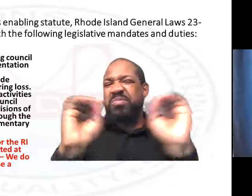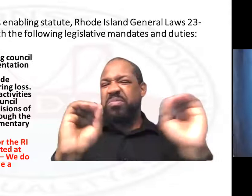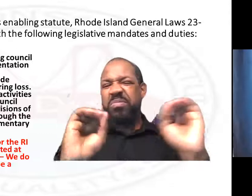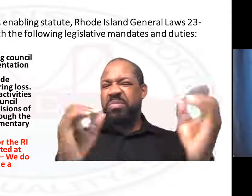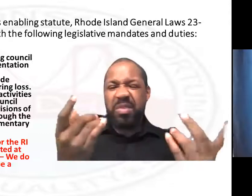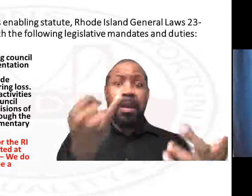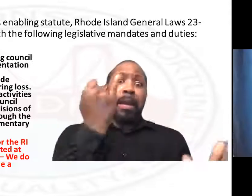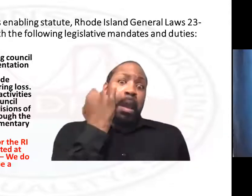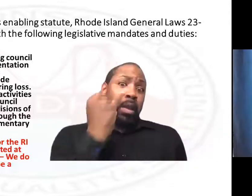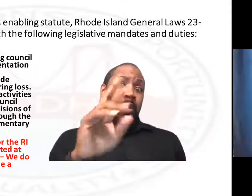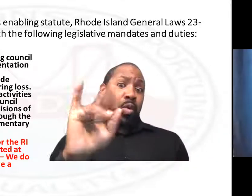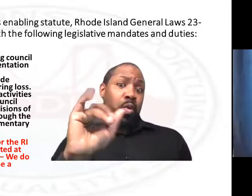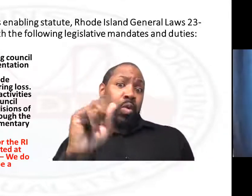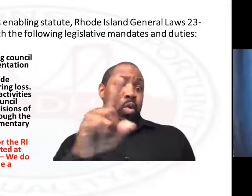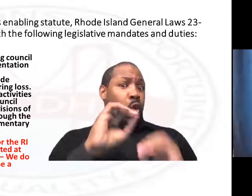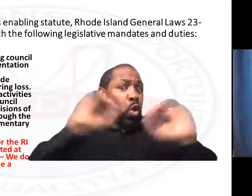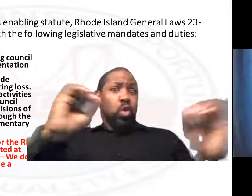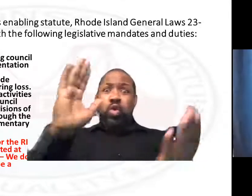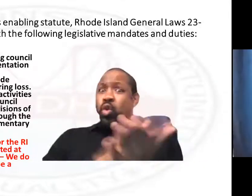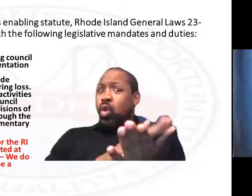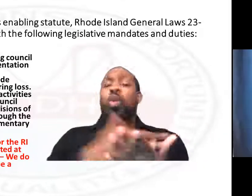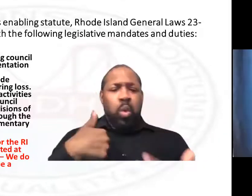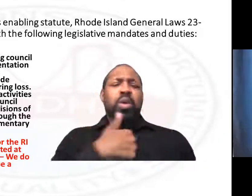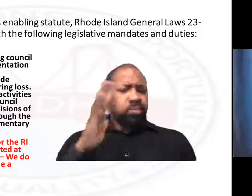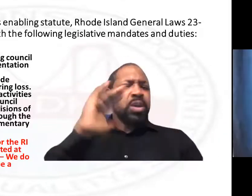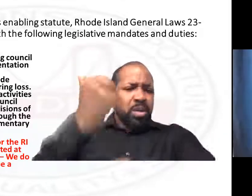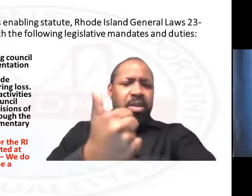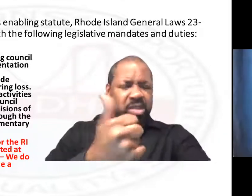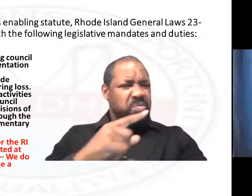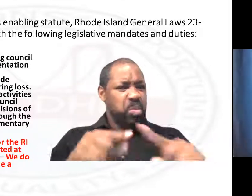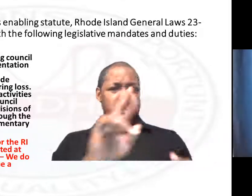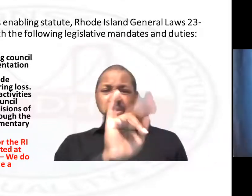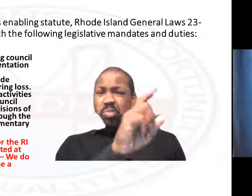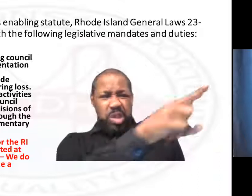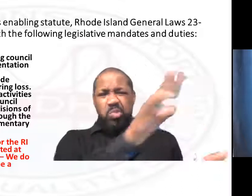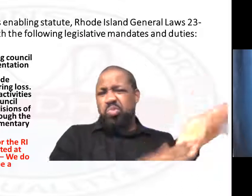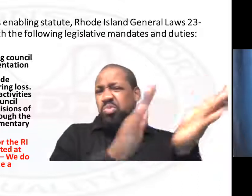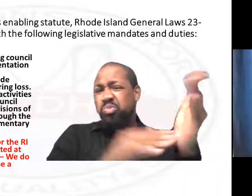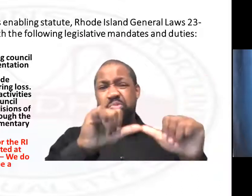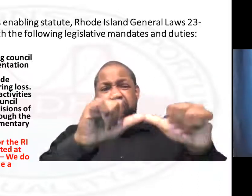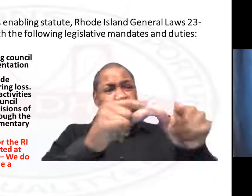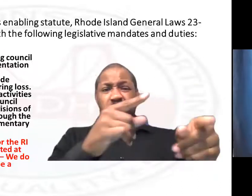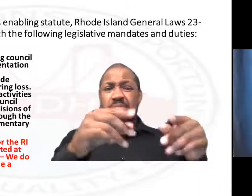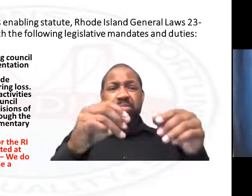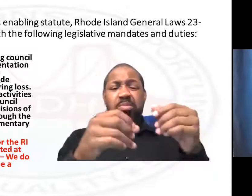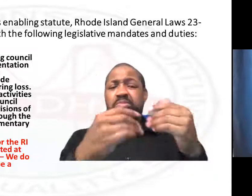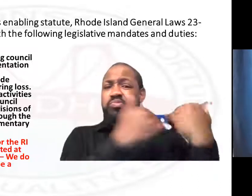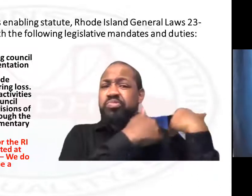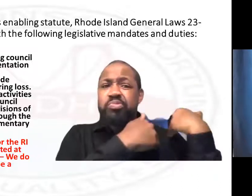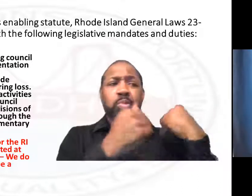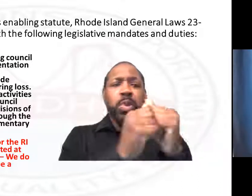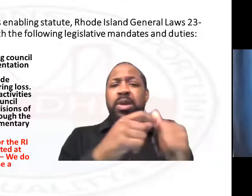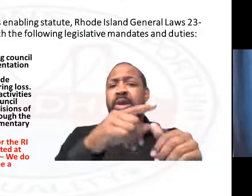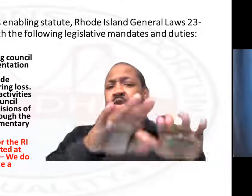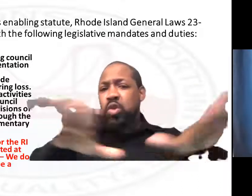one really is not something, if for some reason there was no Rhode Island School for the Deaf, then we would begin servicing this. But at this